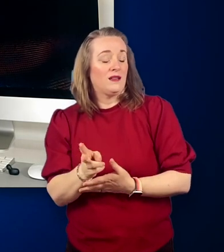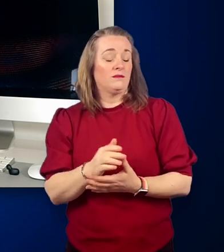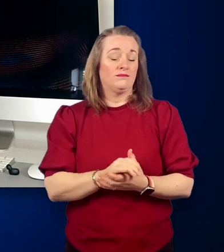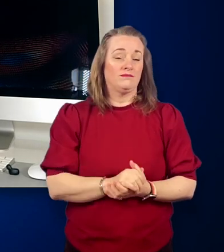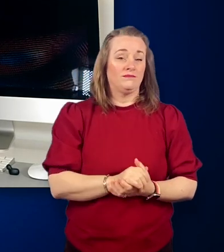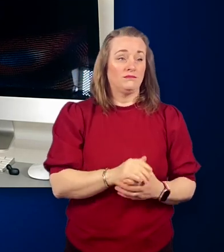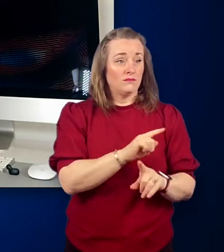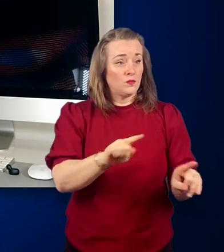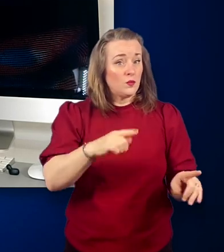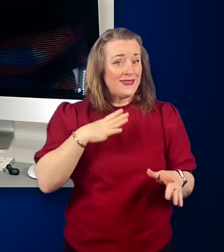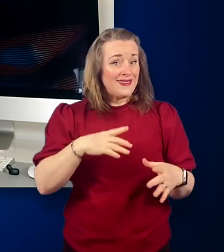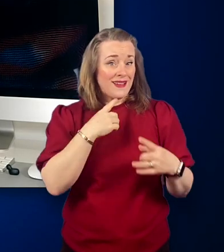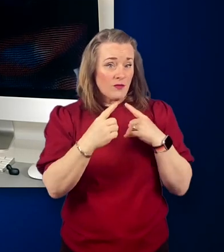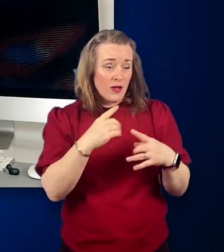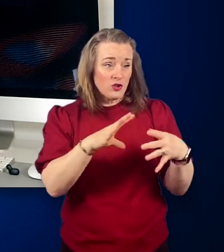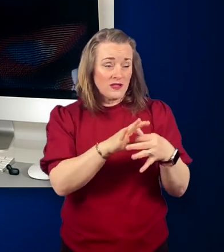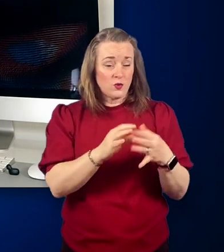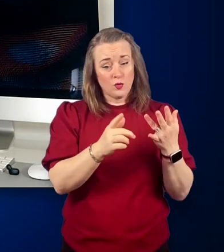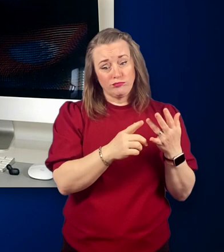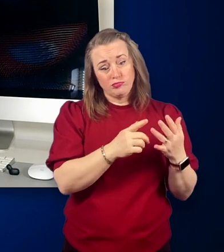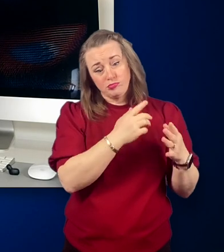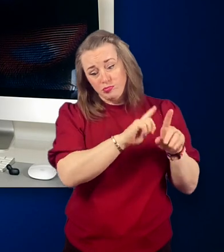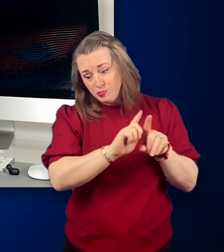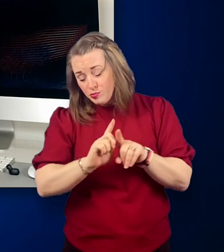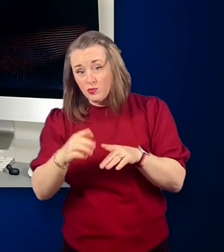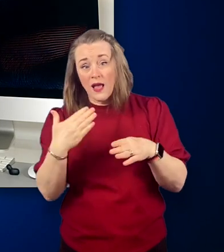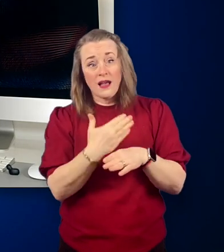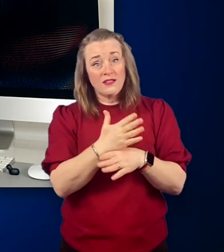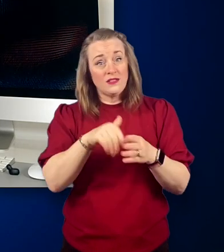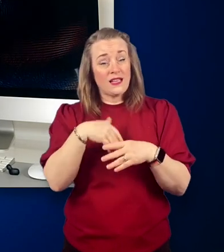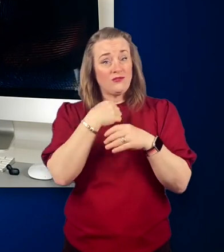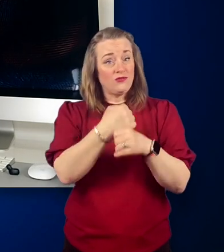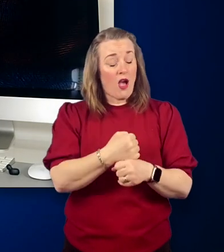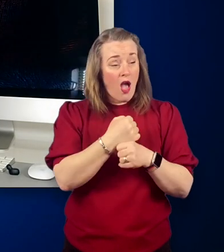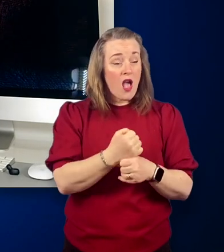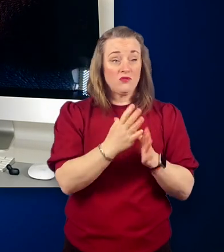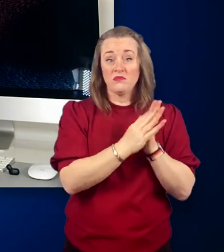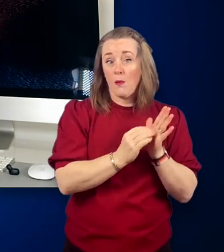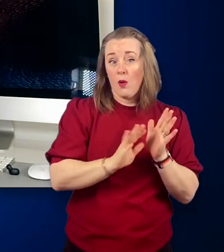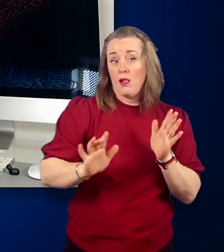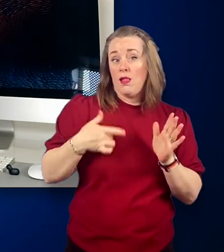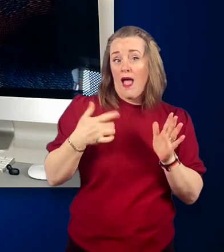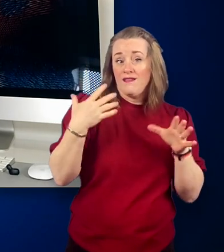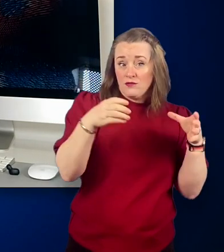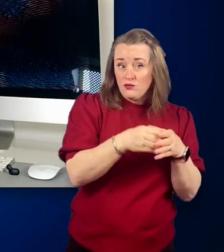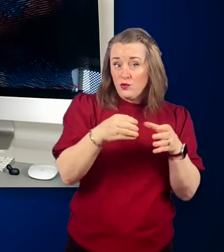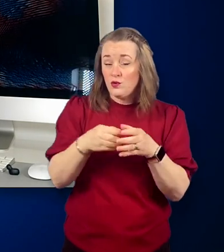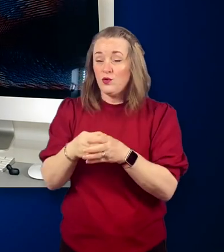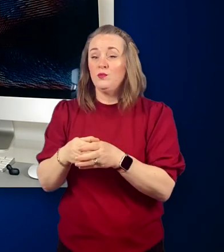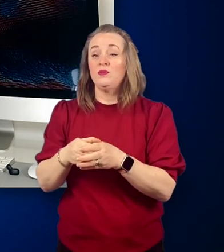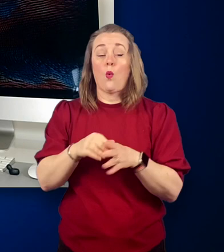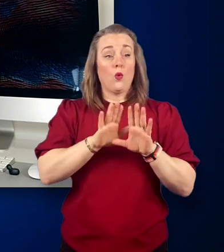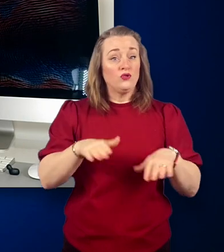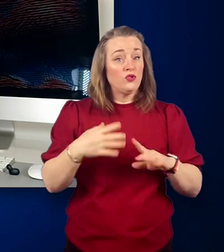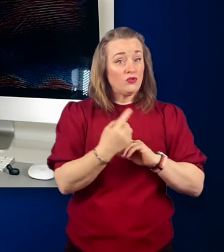other activities in the church, including our wonderful live groups, please go to the website, or maybe children's service or the